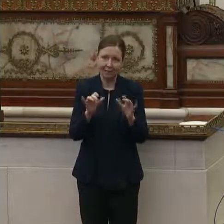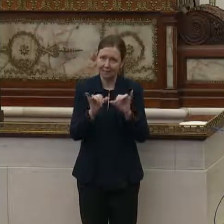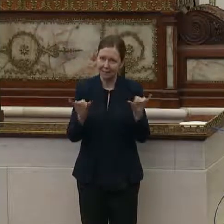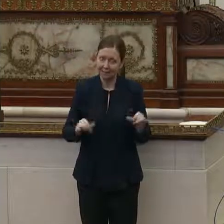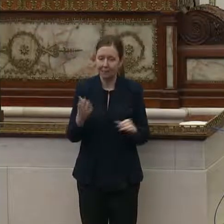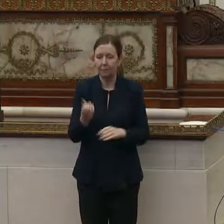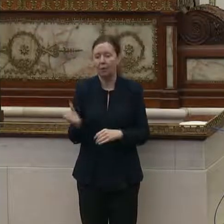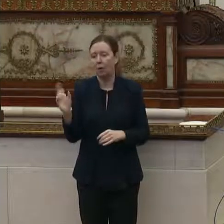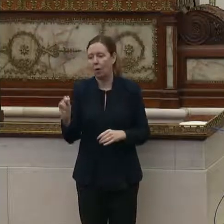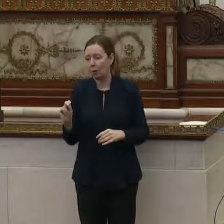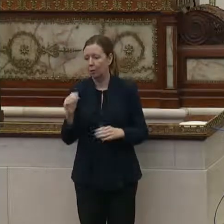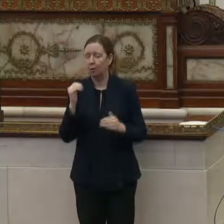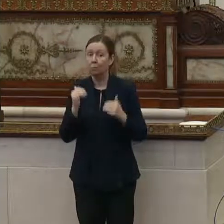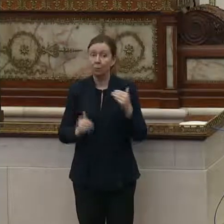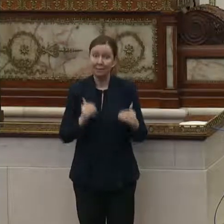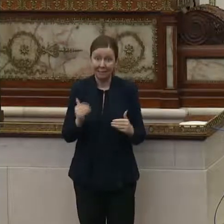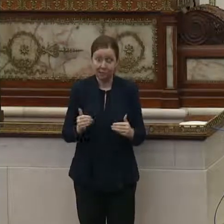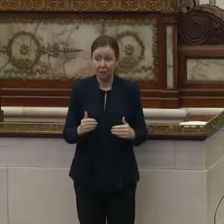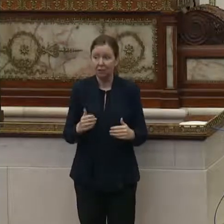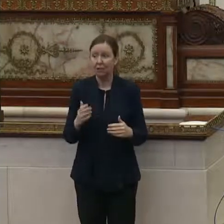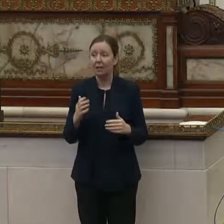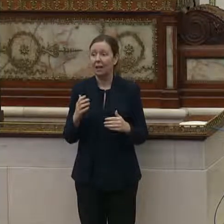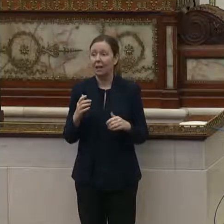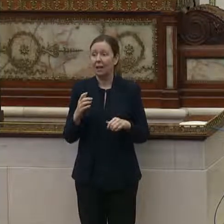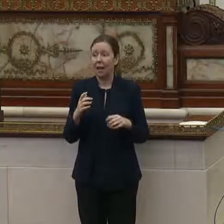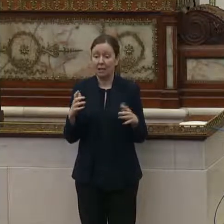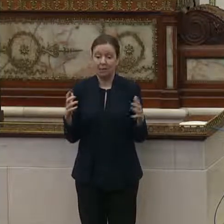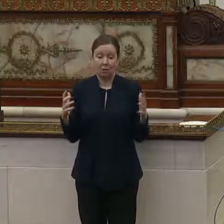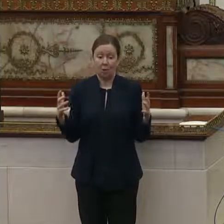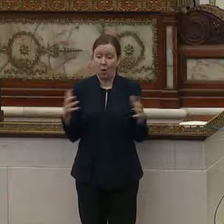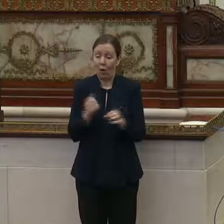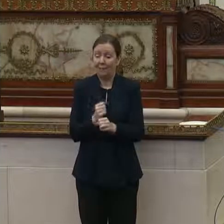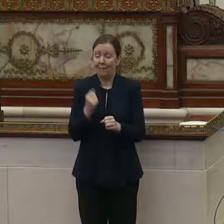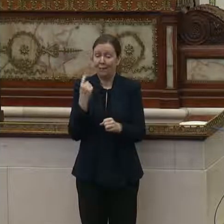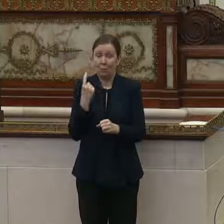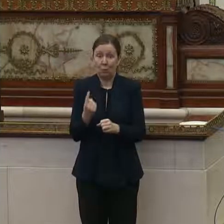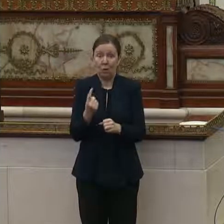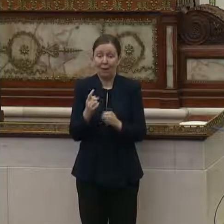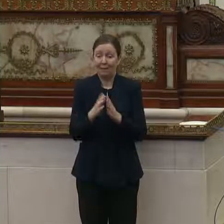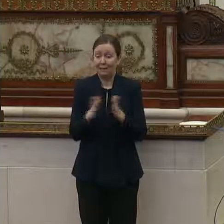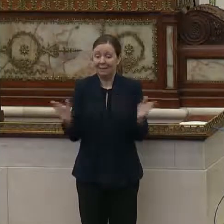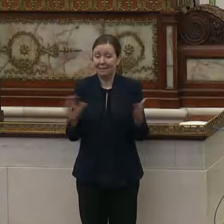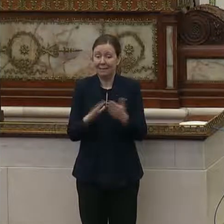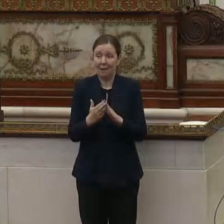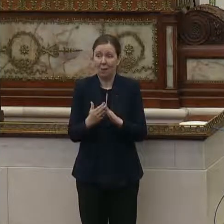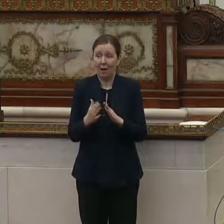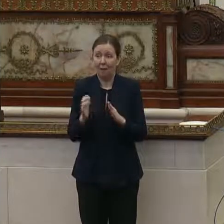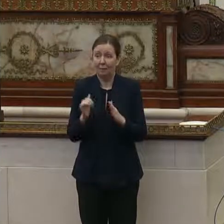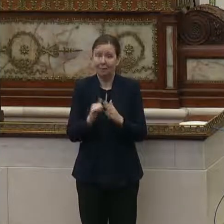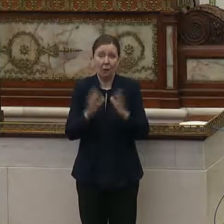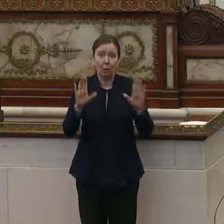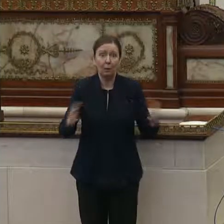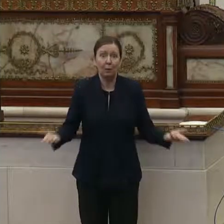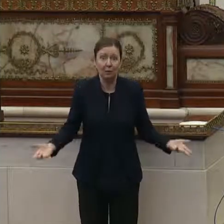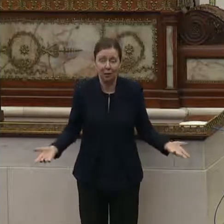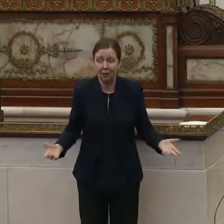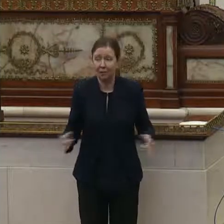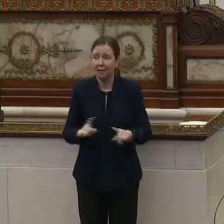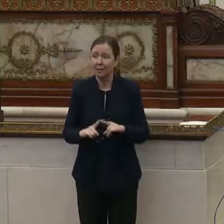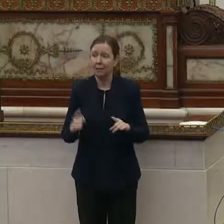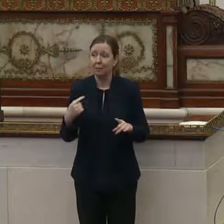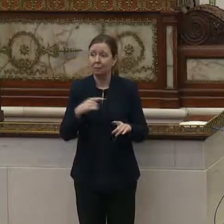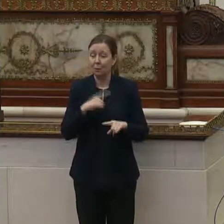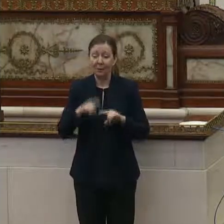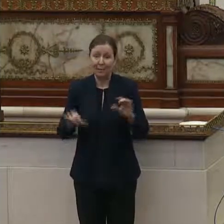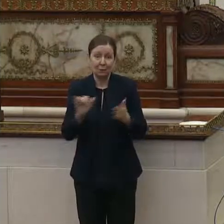their own procedure. And tying them all together into one citywide database, which would be wonderful, is something we're not going to